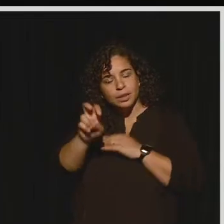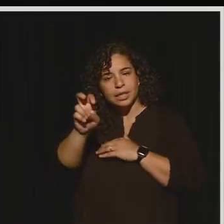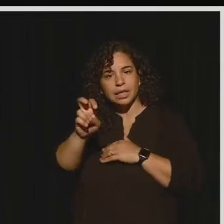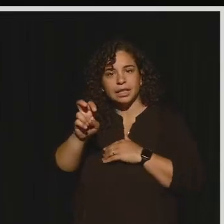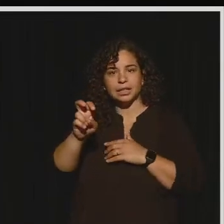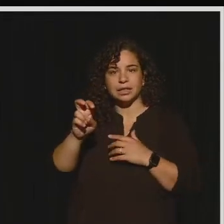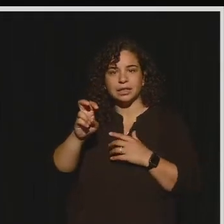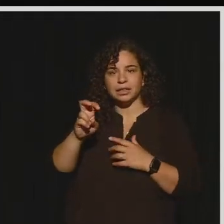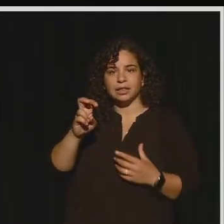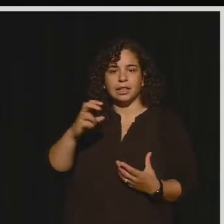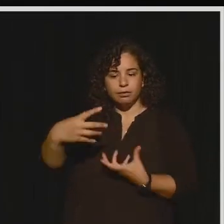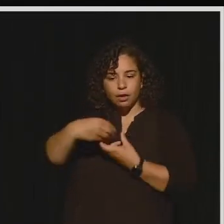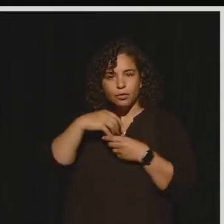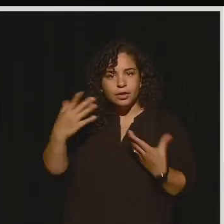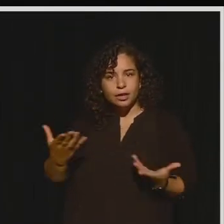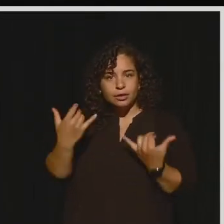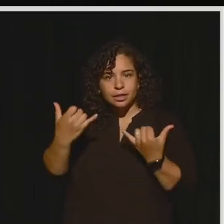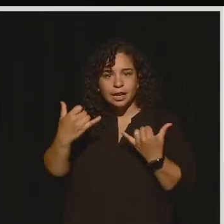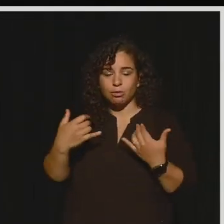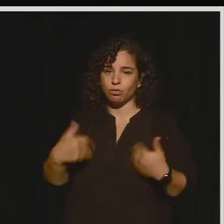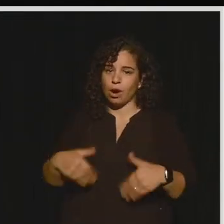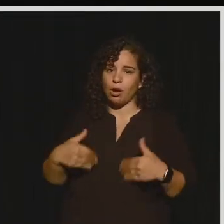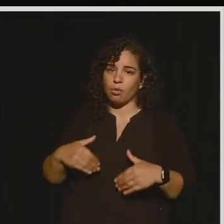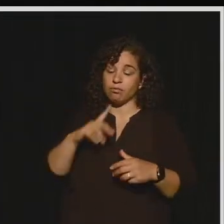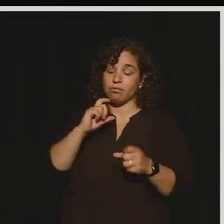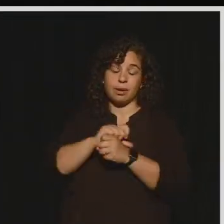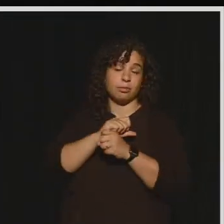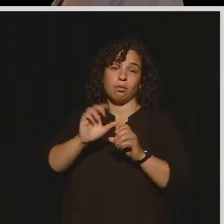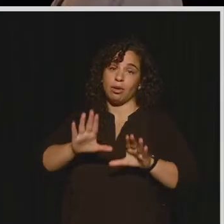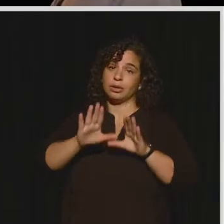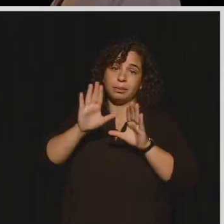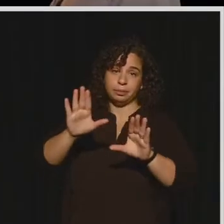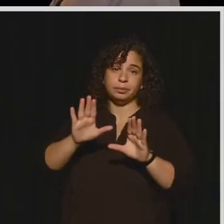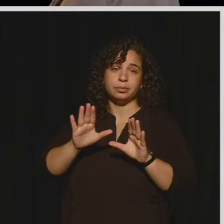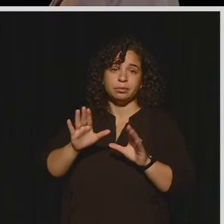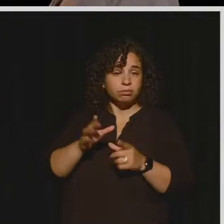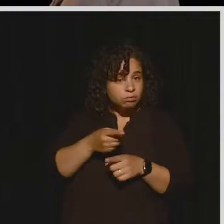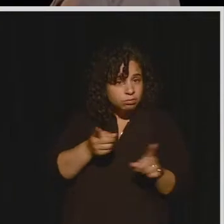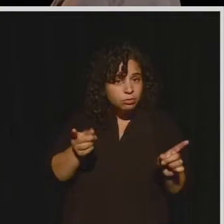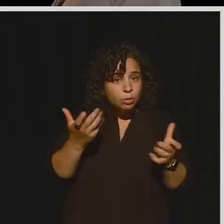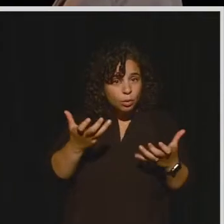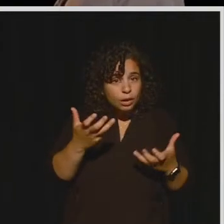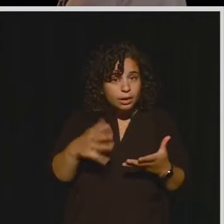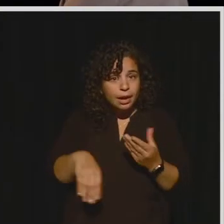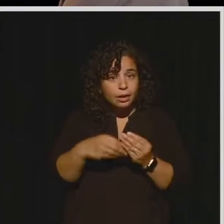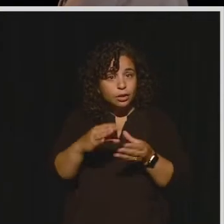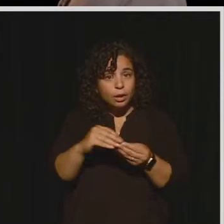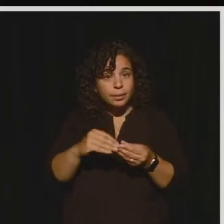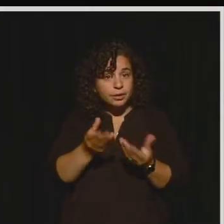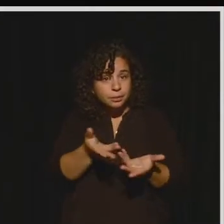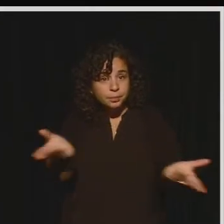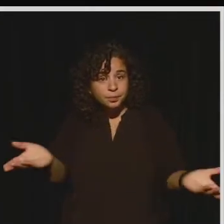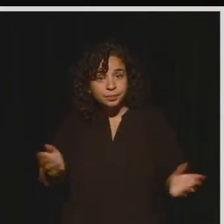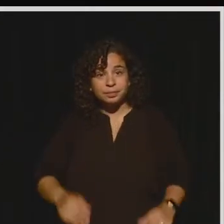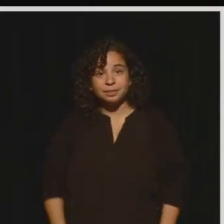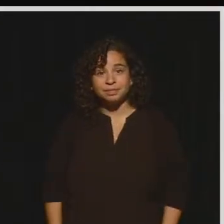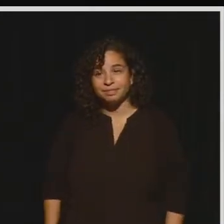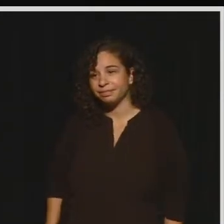being here today. That's just absolutely incredible. Does anyone else want to share their story? Yeah.